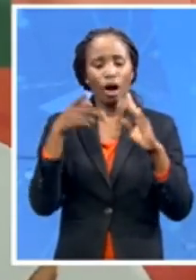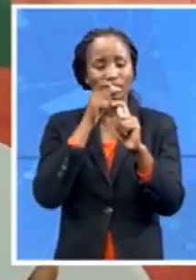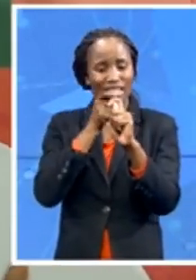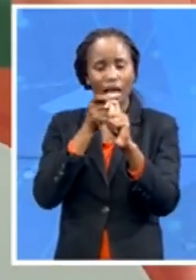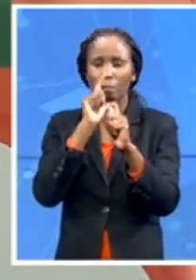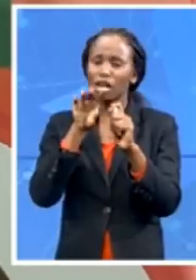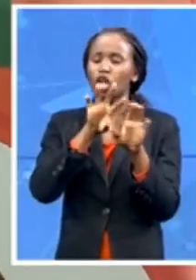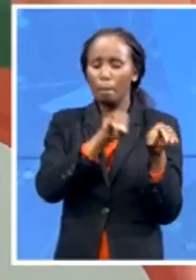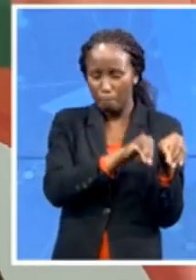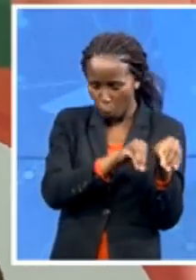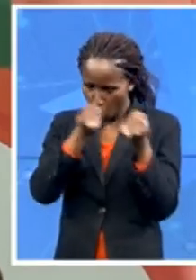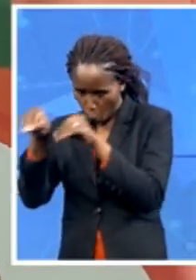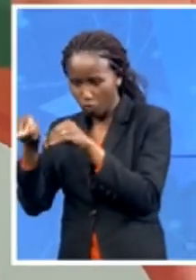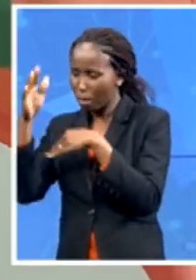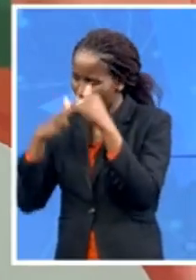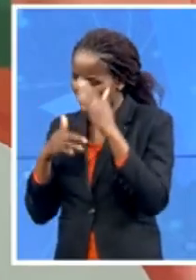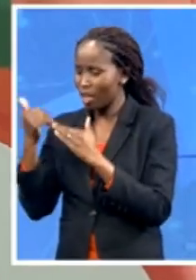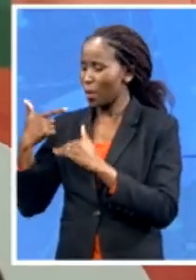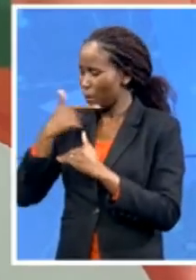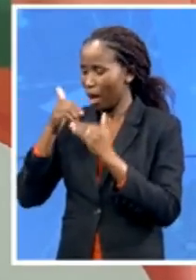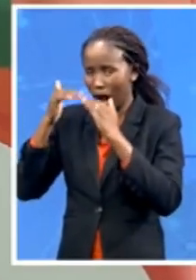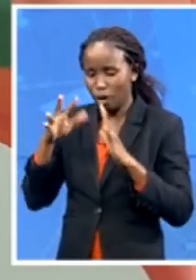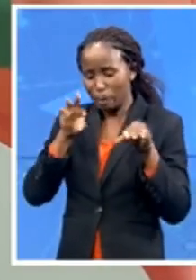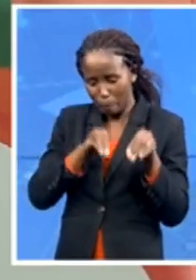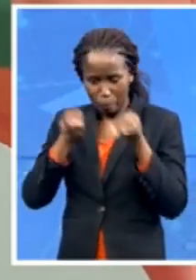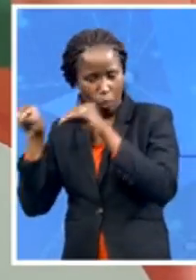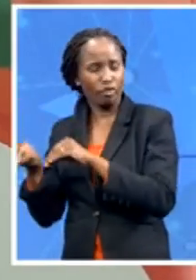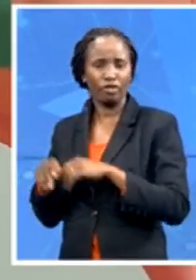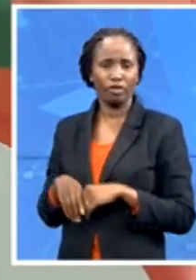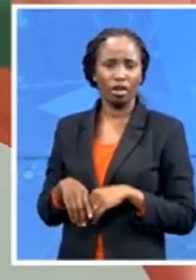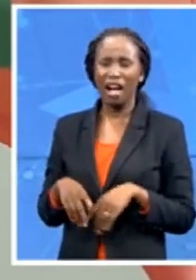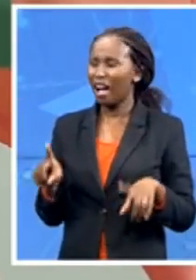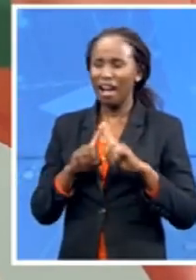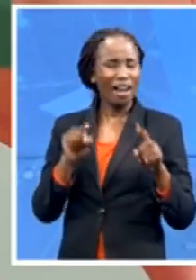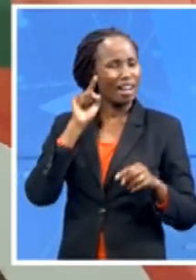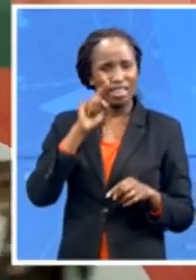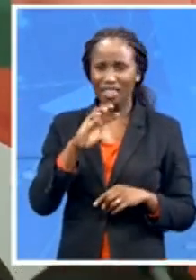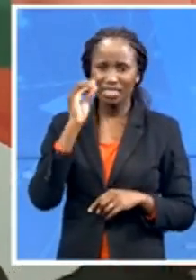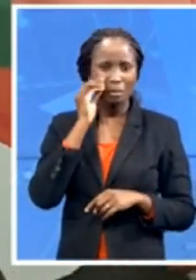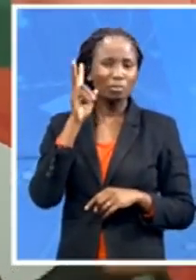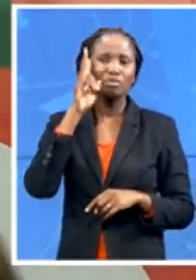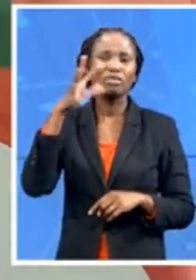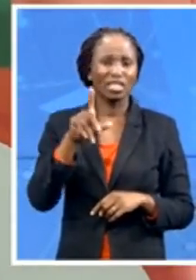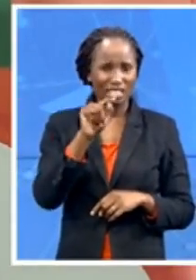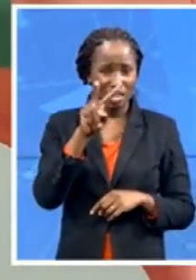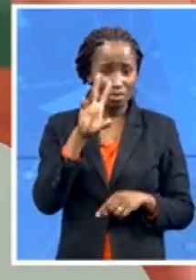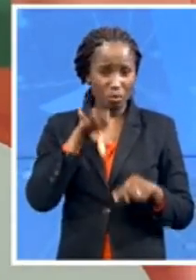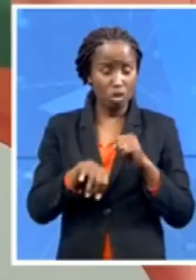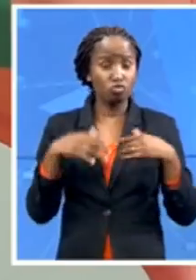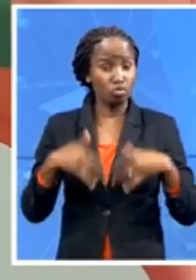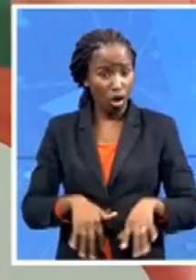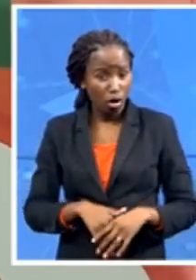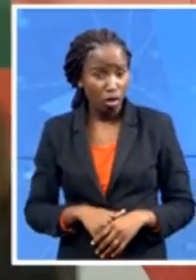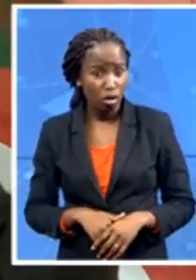said. Hai lenda babesi ibona na lape TV nufumansi ba yo. Isureji ngumze ngumle